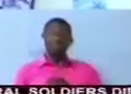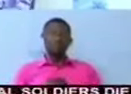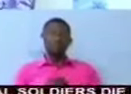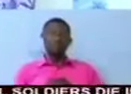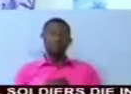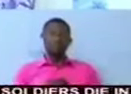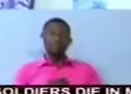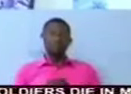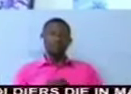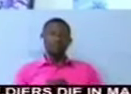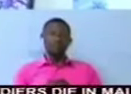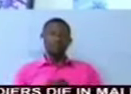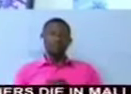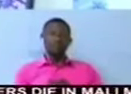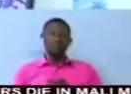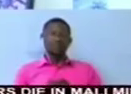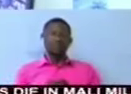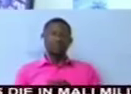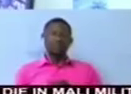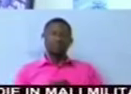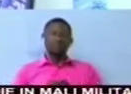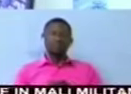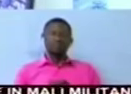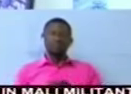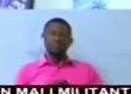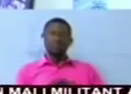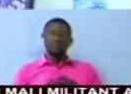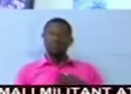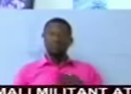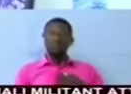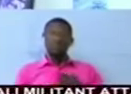Chief or main organizer of things in Bore Uleng.